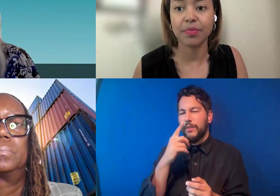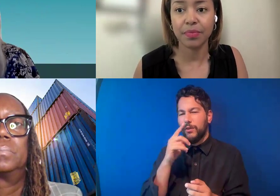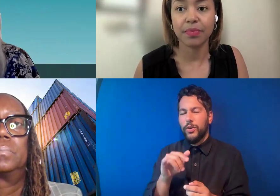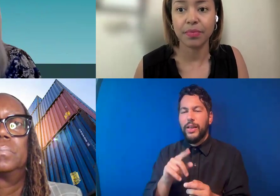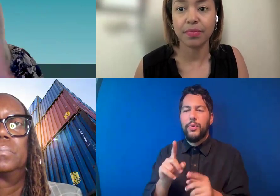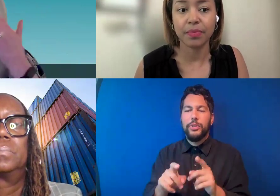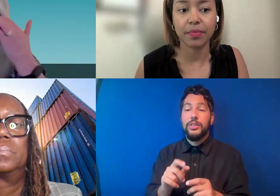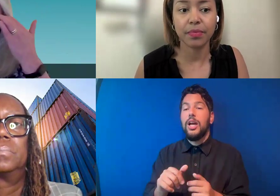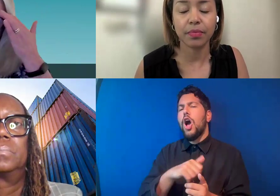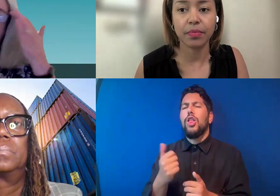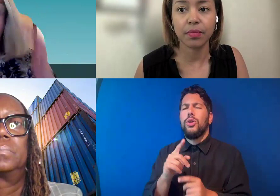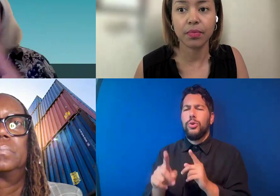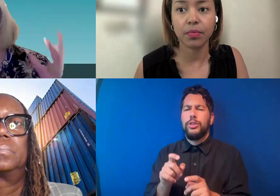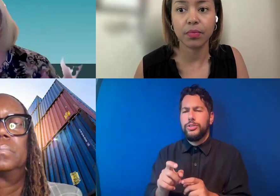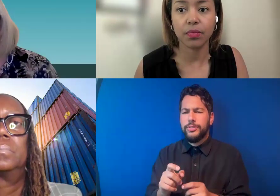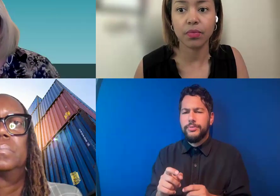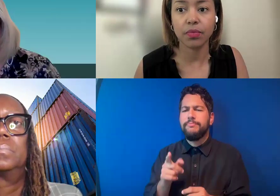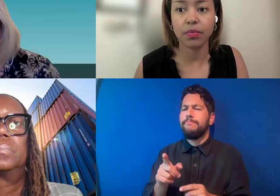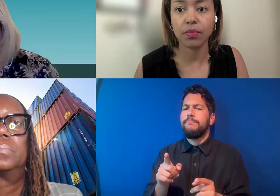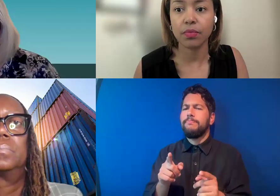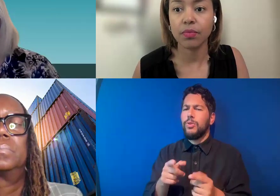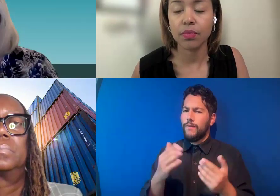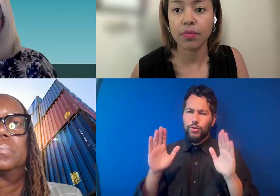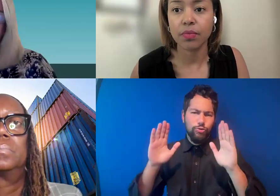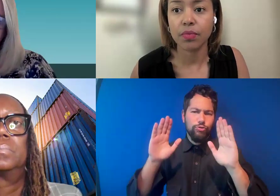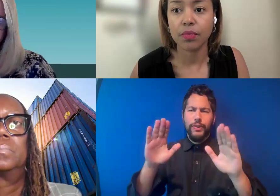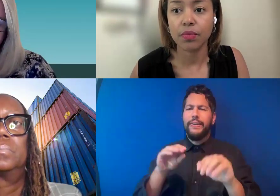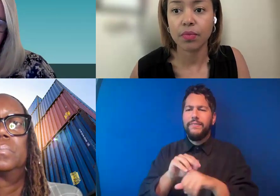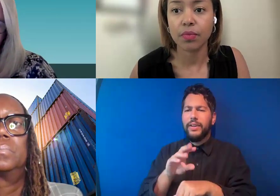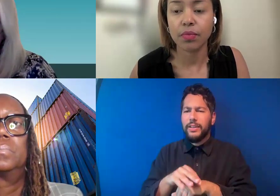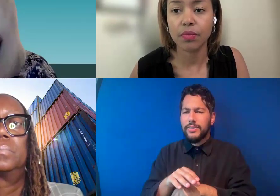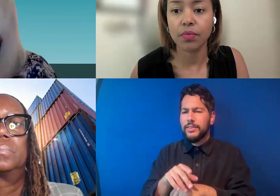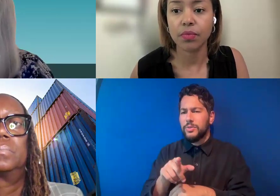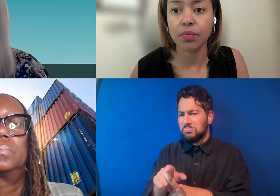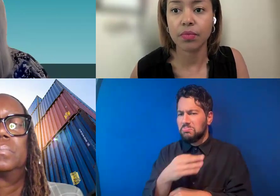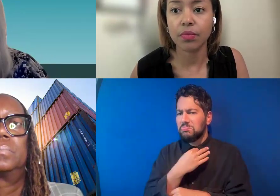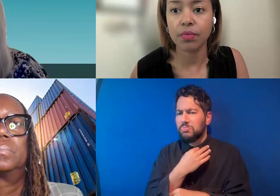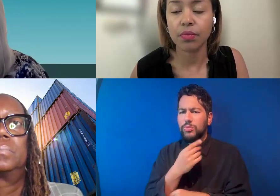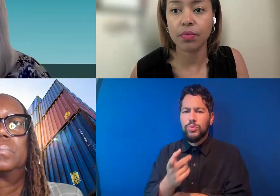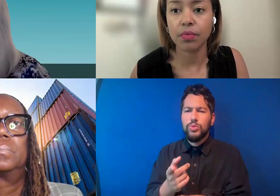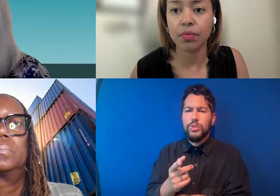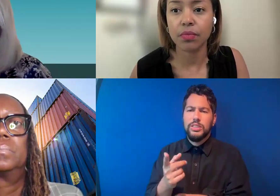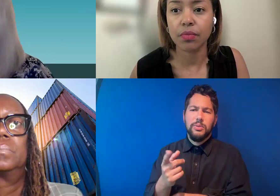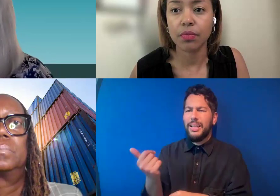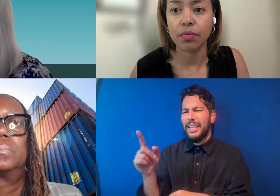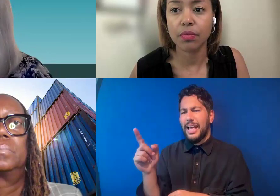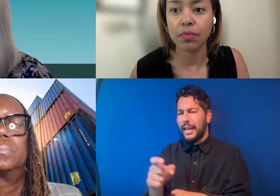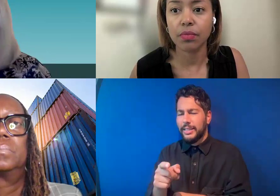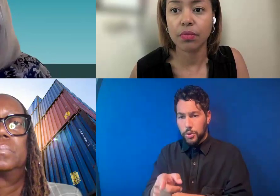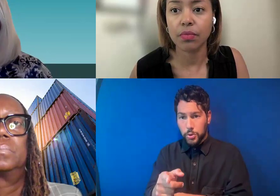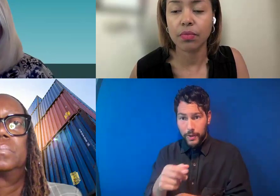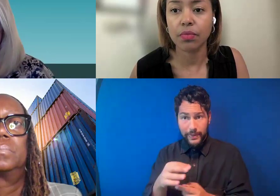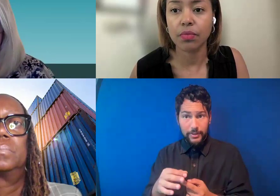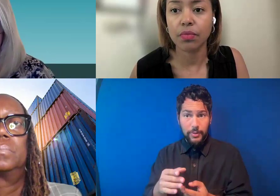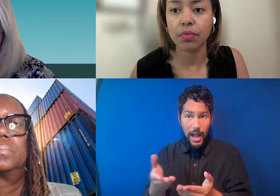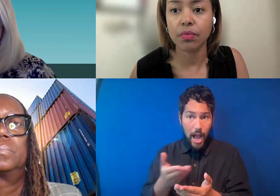then just another question is, you also got some great advice. Have you also had to, someone asked, did you have to get a specialist